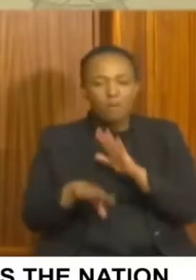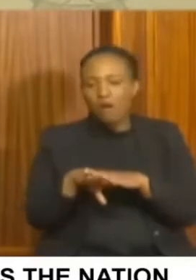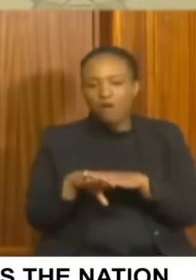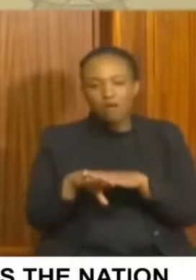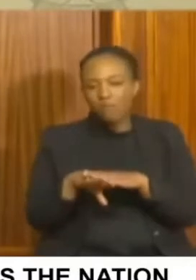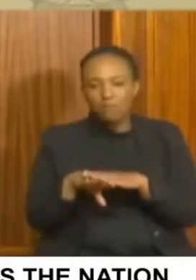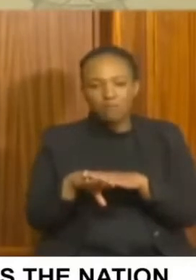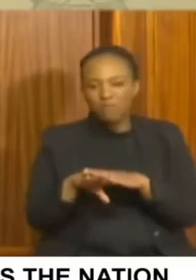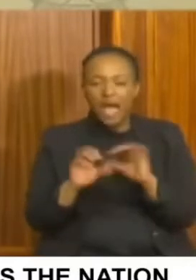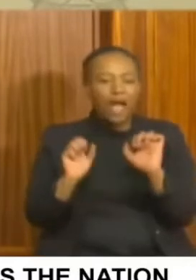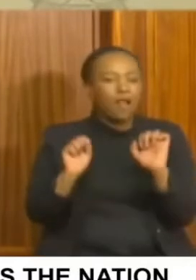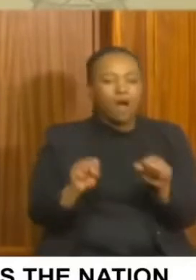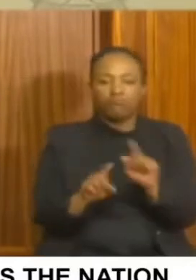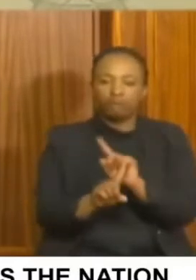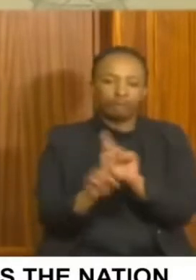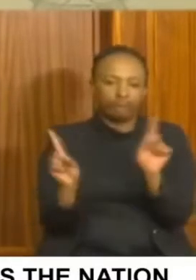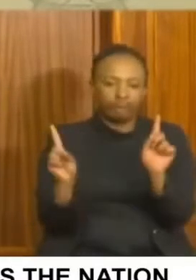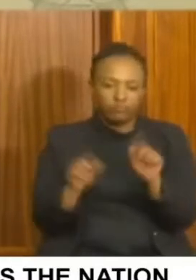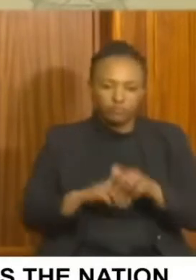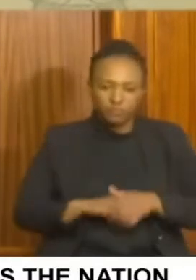prohibited. Beaches.